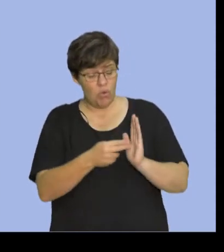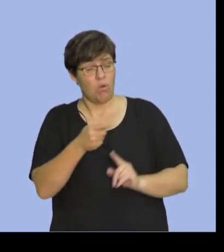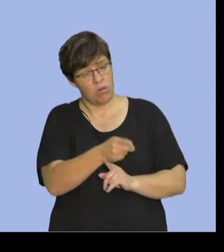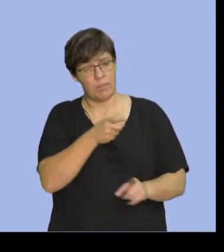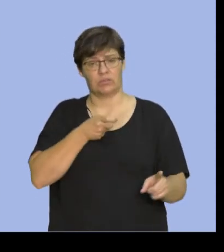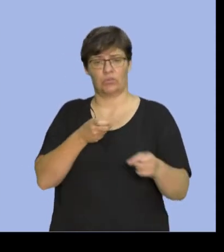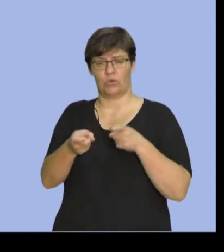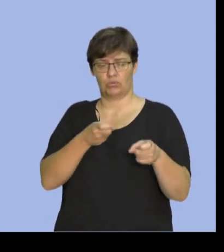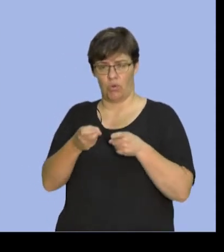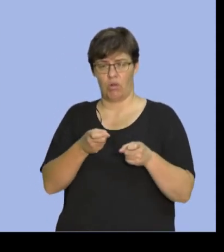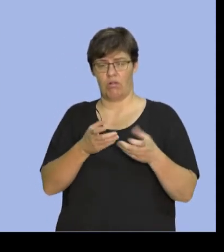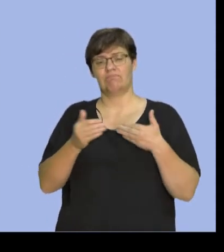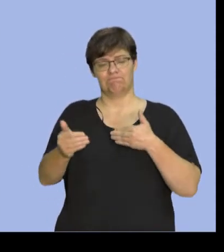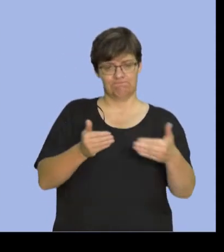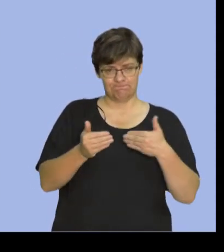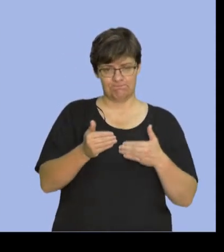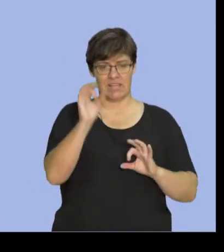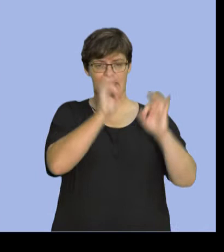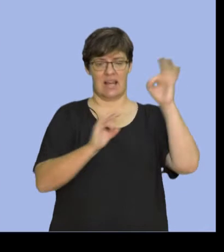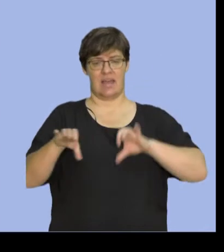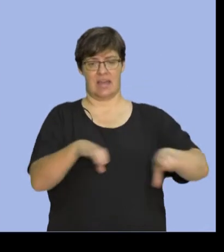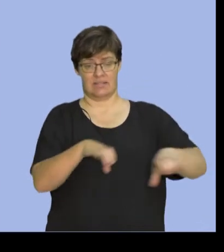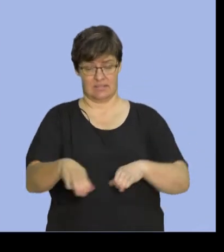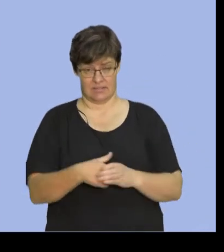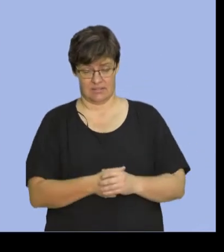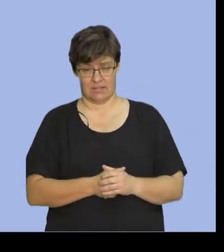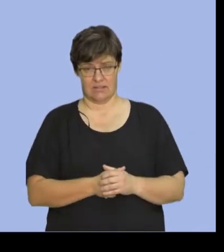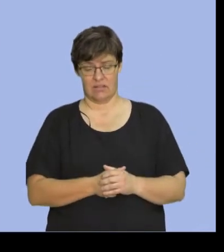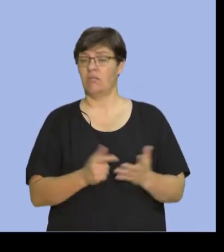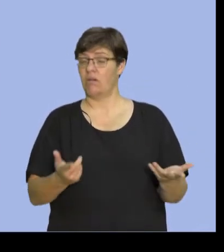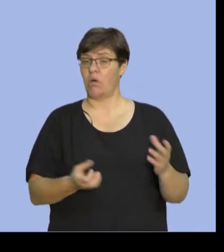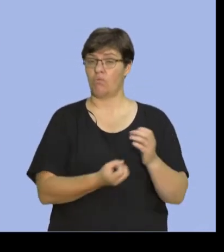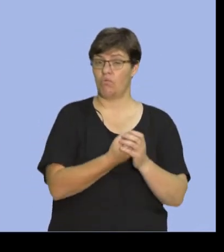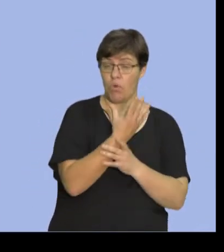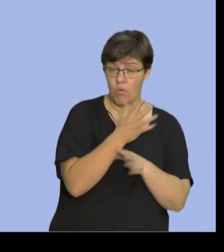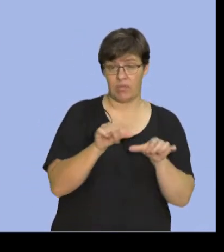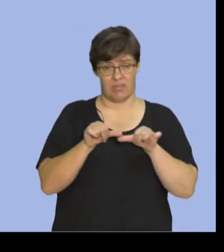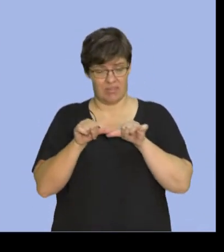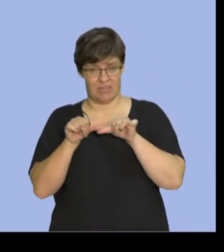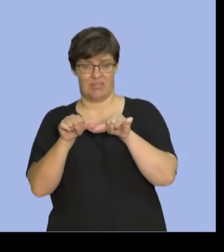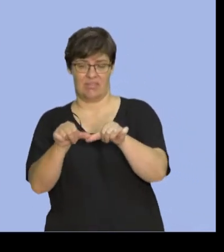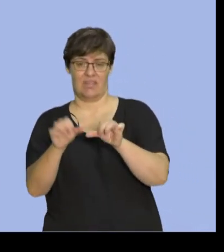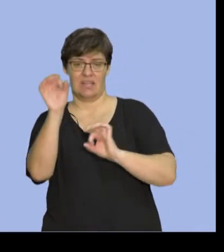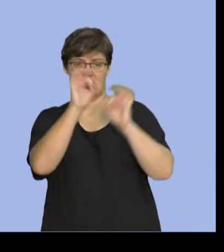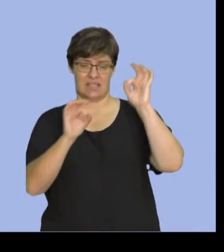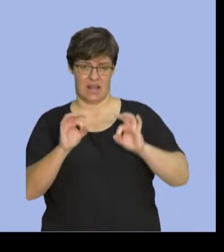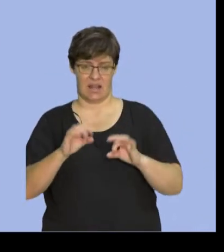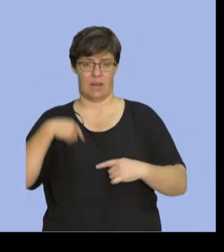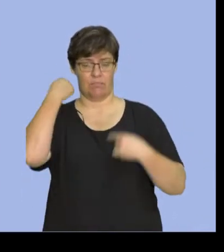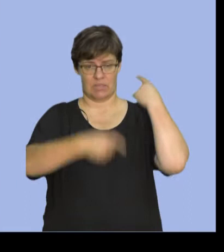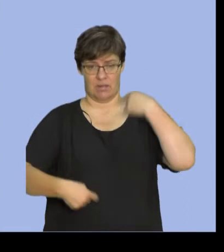control and regulate the cellular activity of growth and maintaining cell metabolism. So this